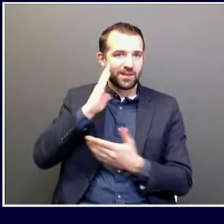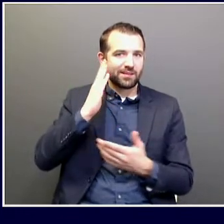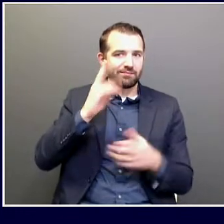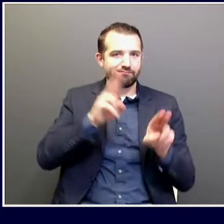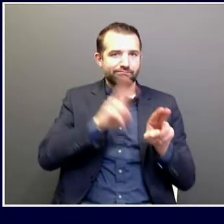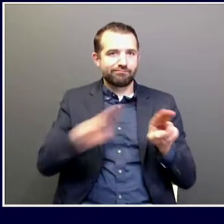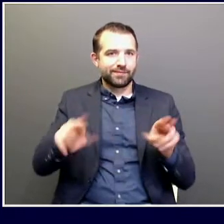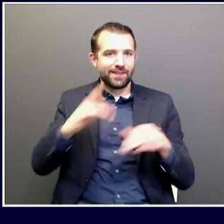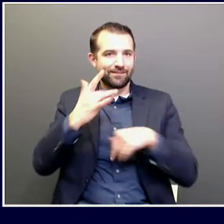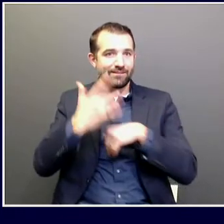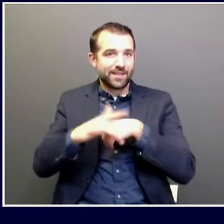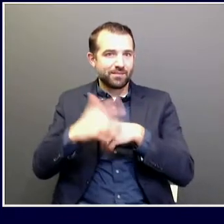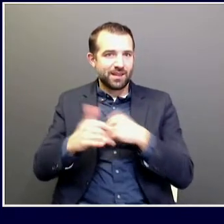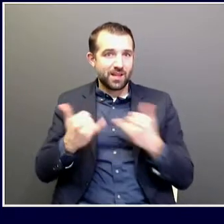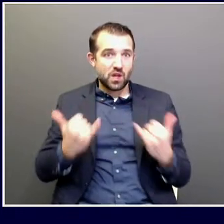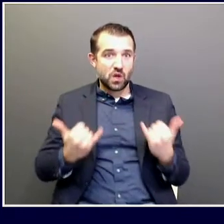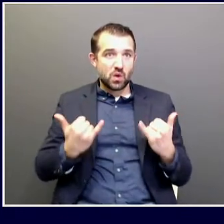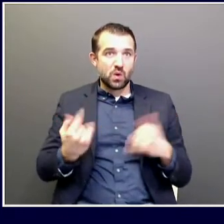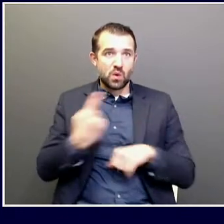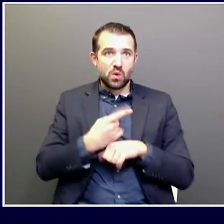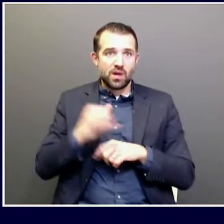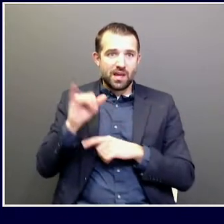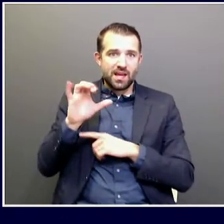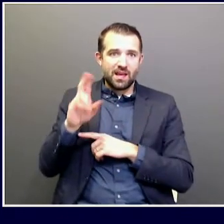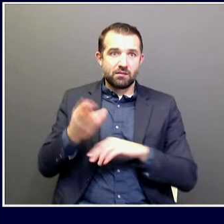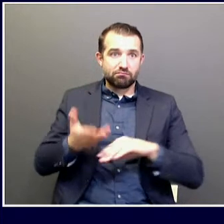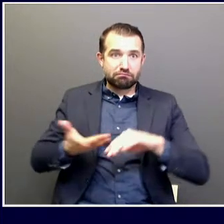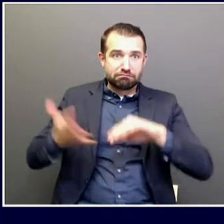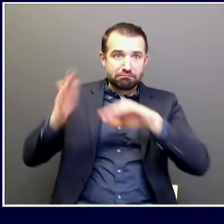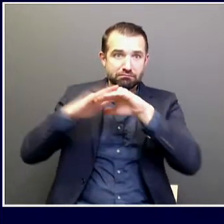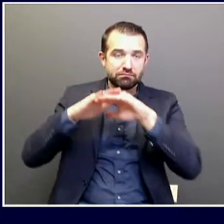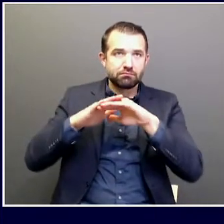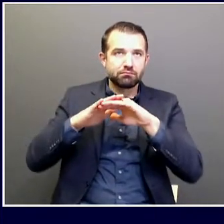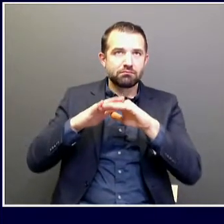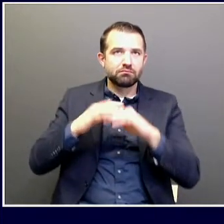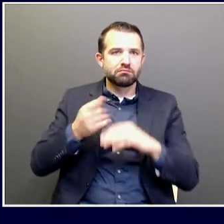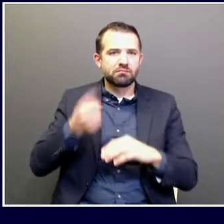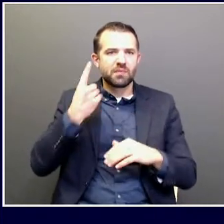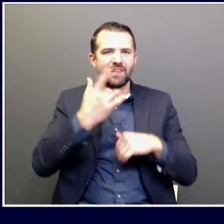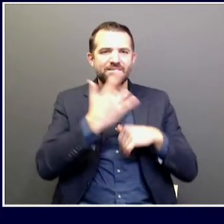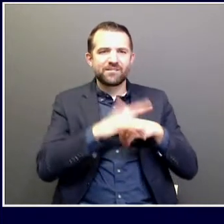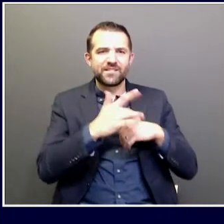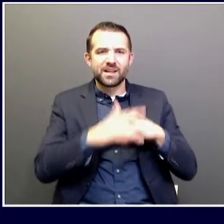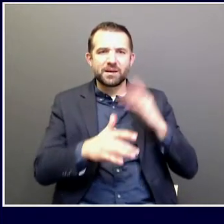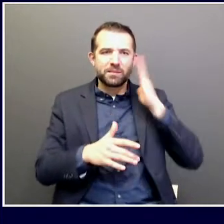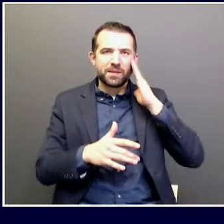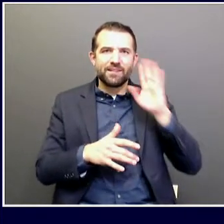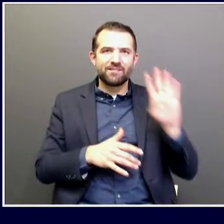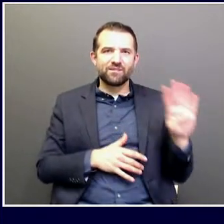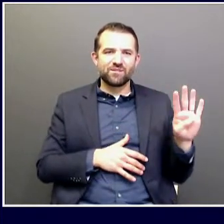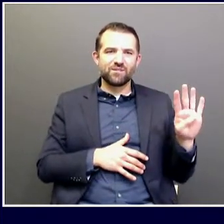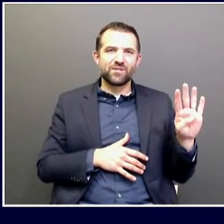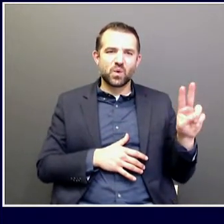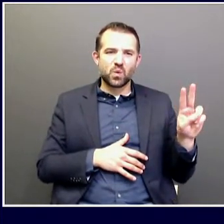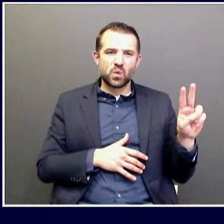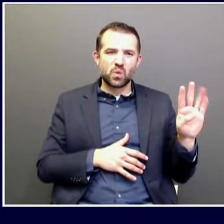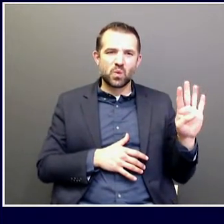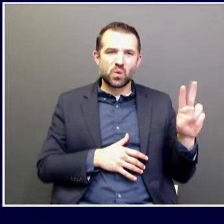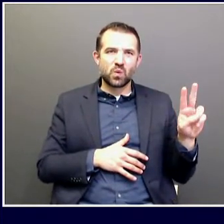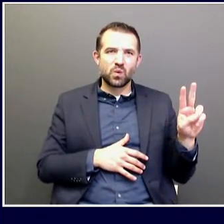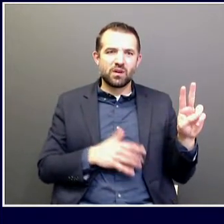42 beds remaining available. And I'm just wondering if that hasn't already been addressed, if you can explain what happened